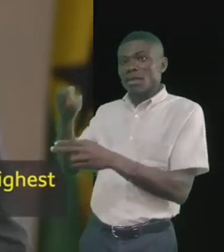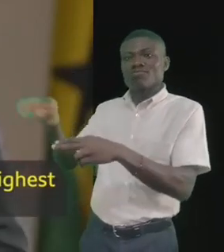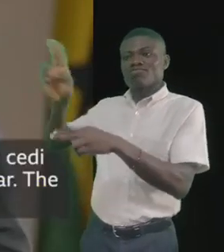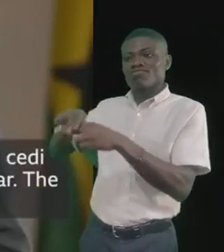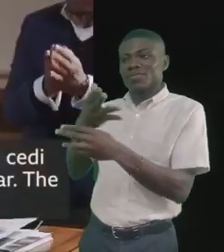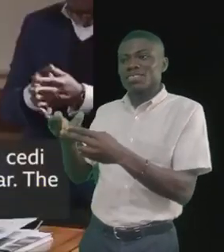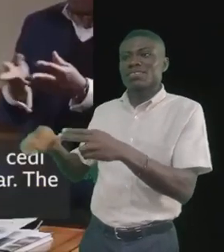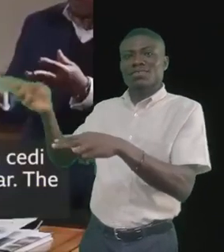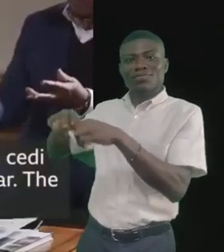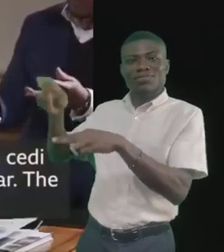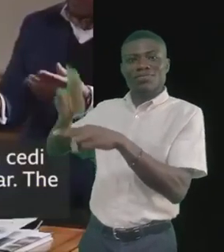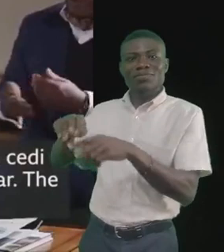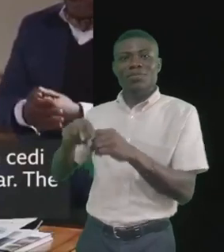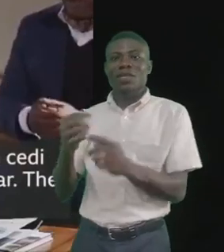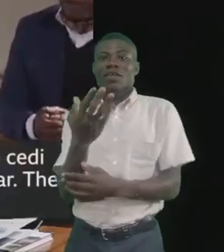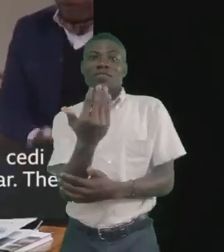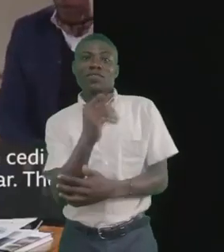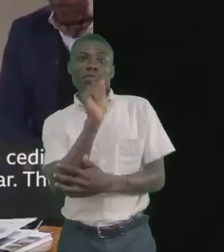highest inflation. Well,